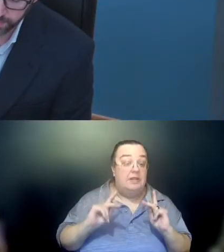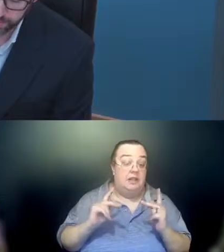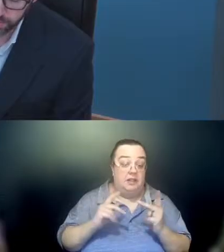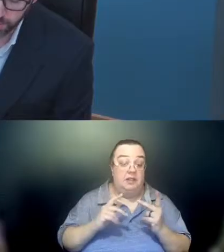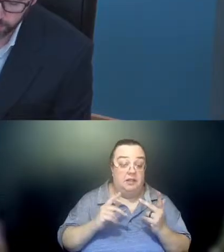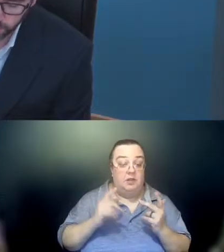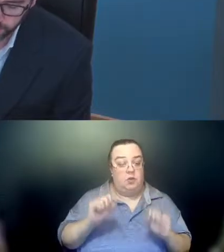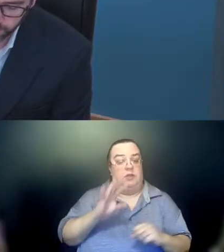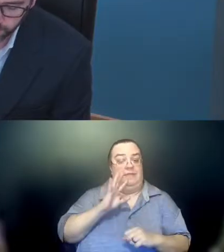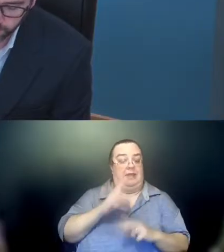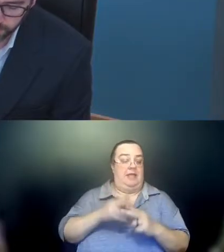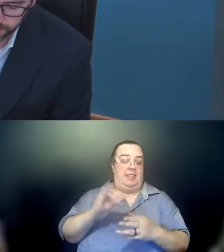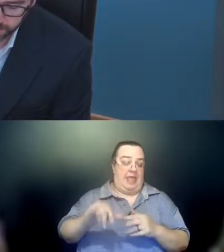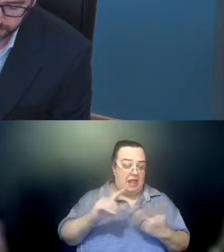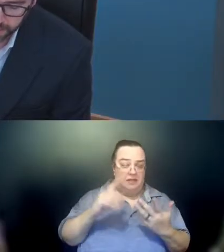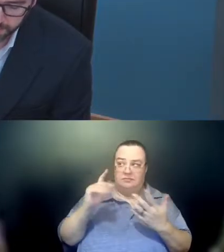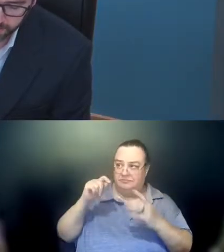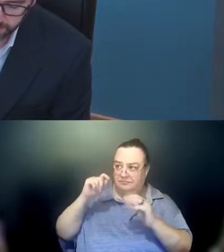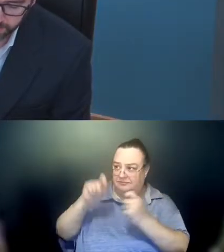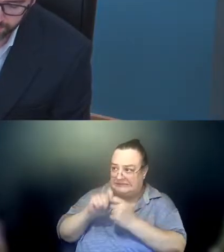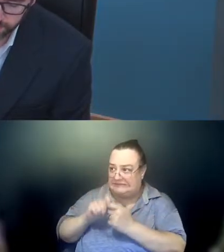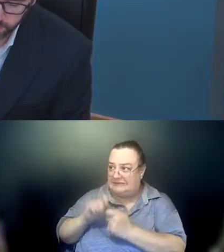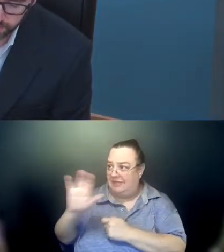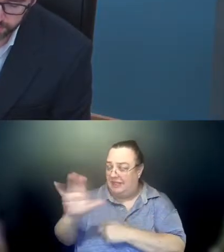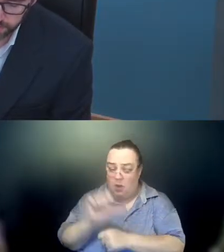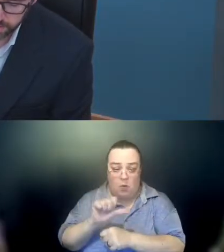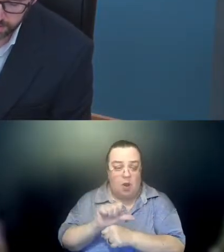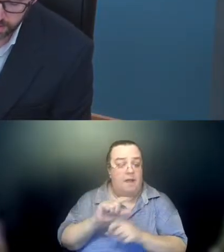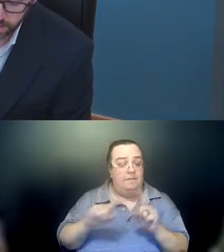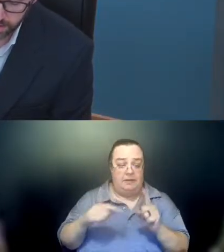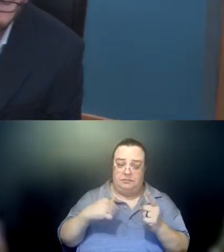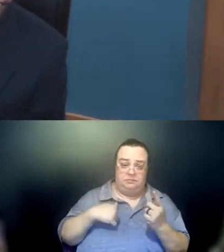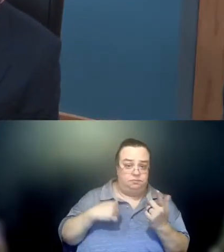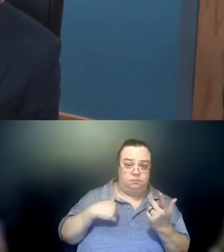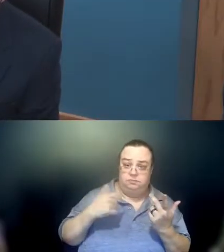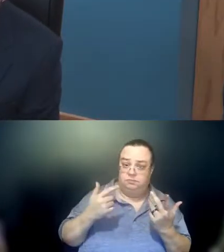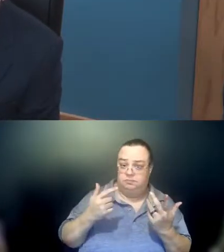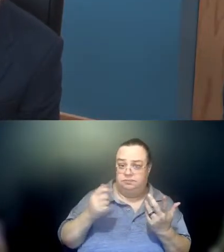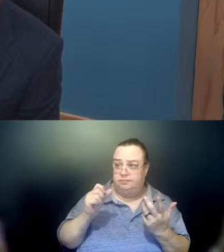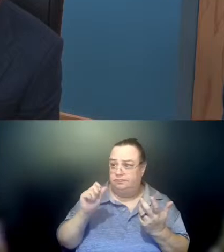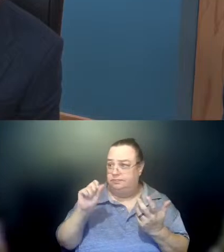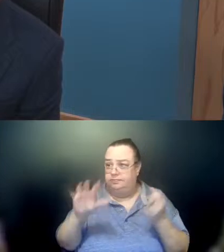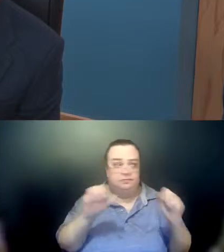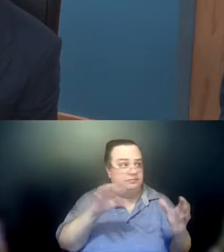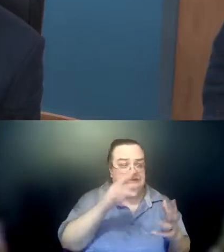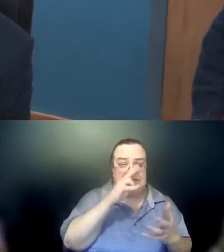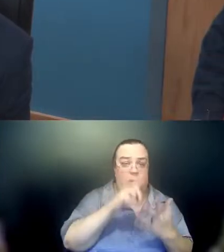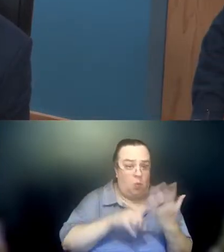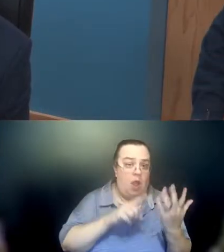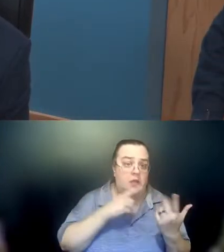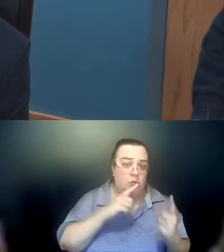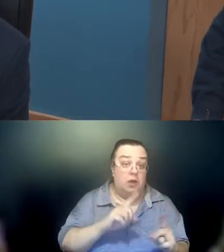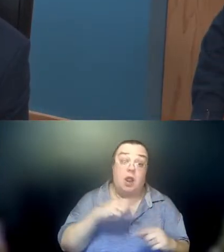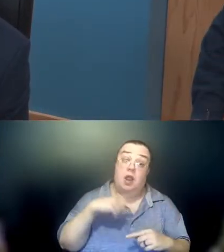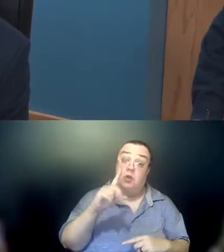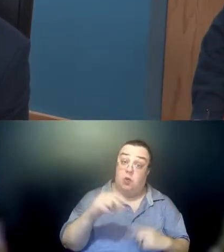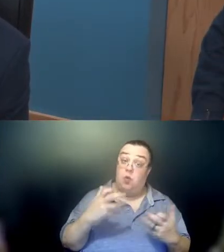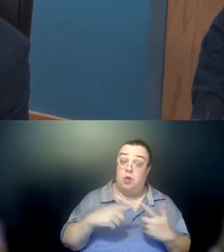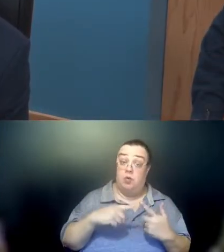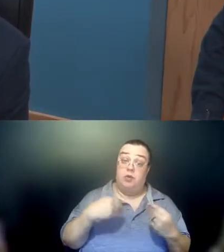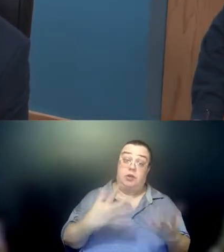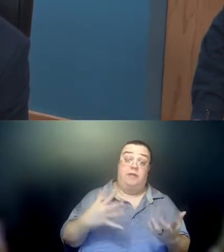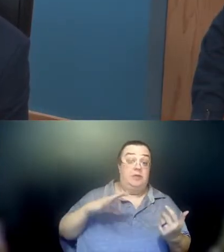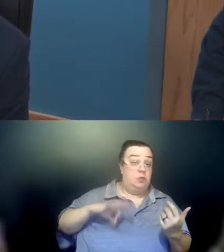work. But I was throwing what came out and to see what did stick. I do want to give credit, and maybe